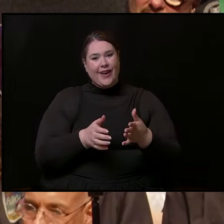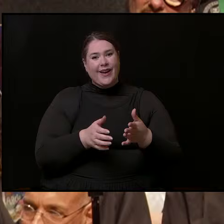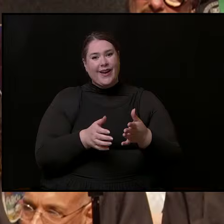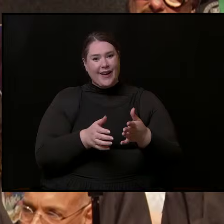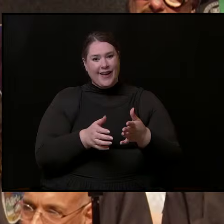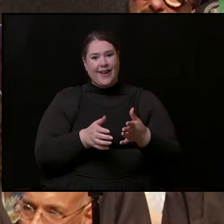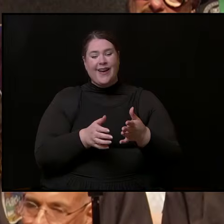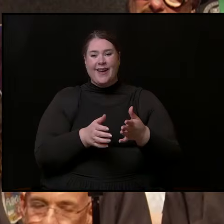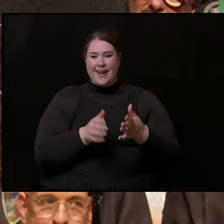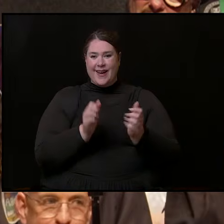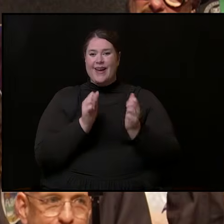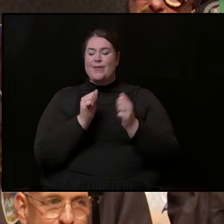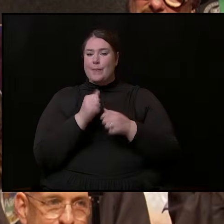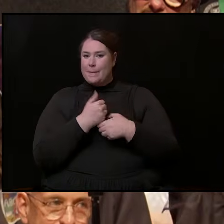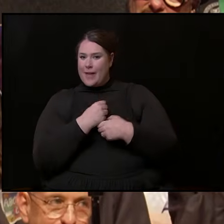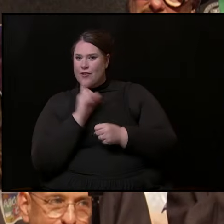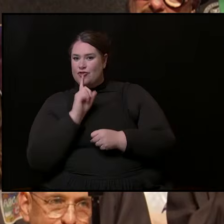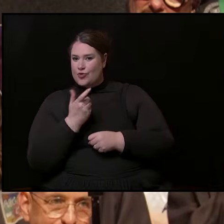Beat.